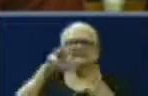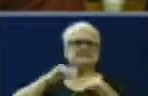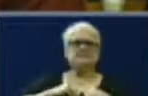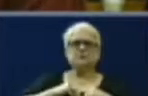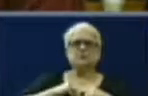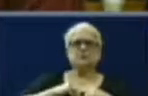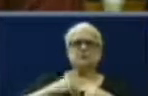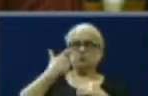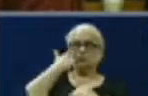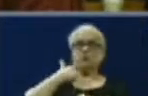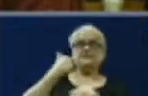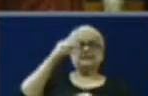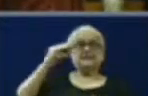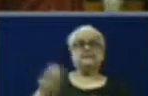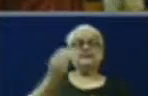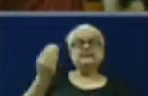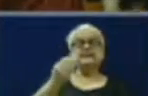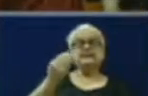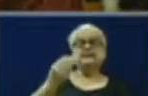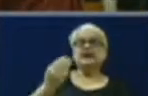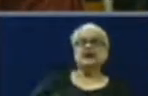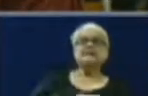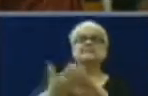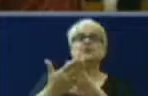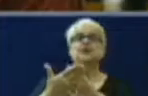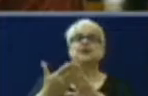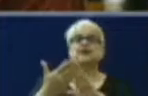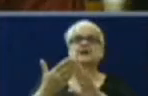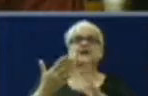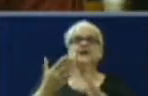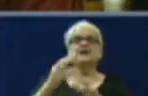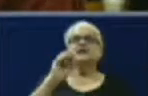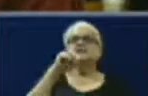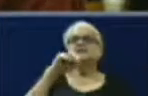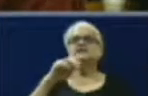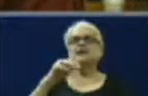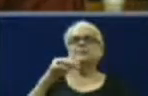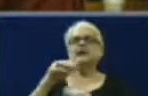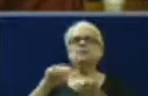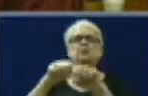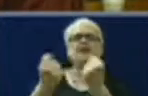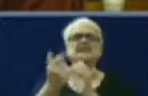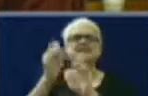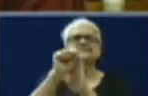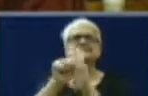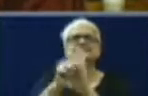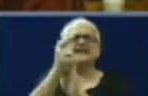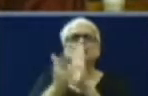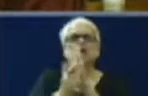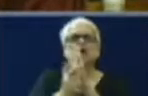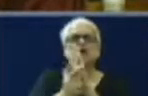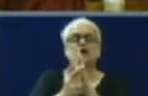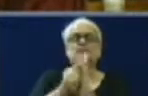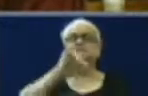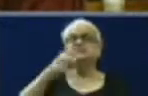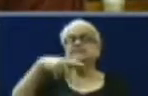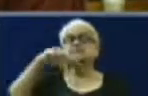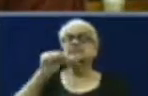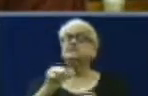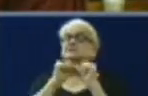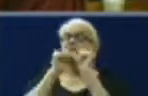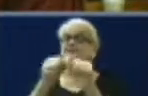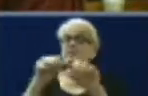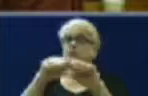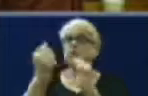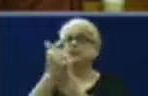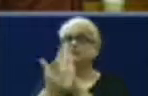glaring violation of state law. Compliance would have taken less than 1 hour, yet as late as this past Friday, JCPS was still blatantly breaking the law.